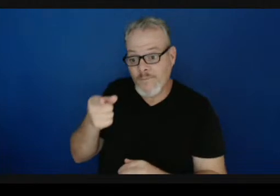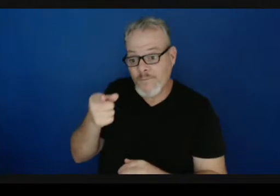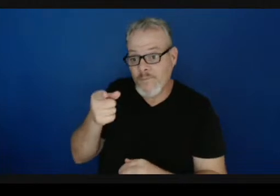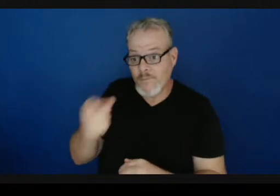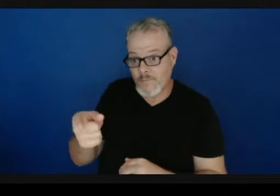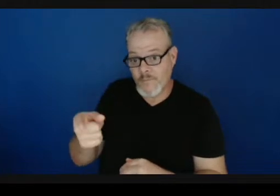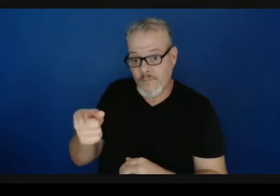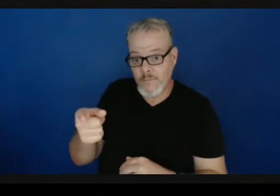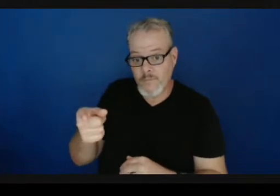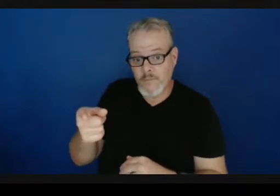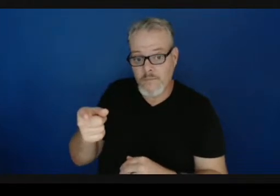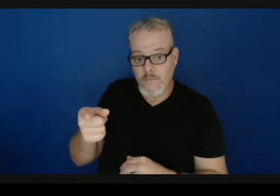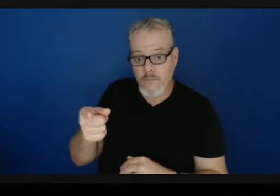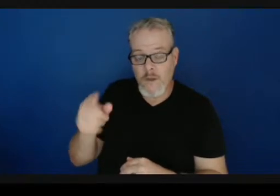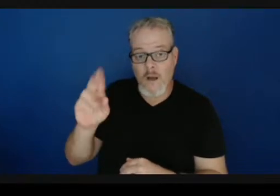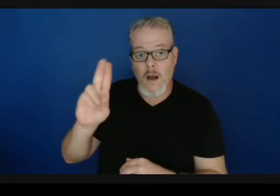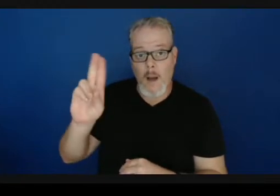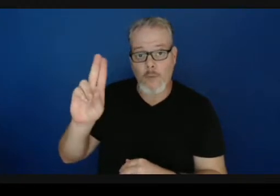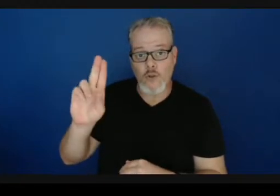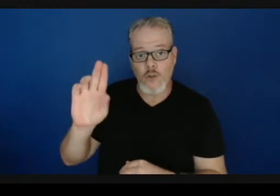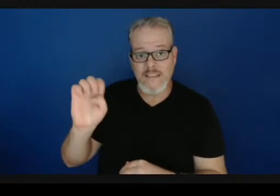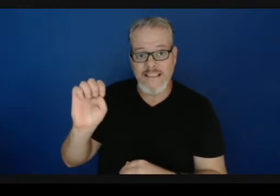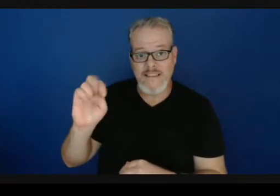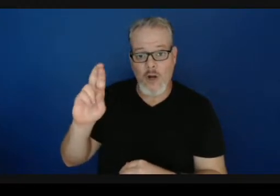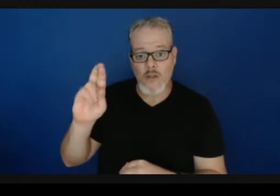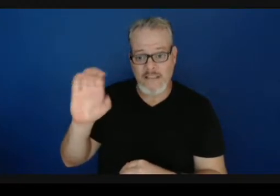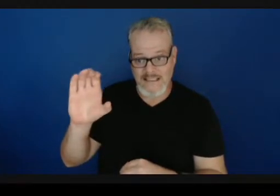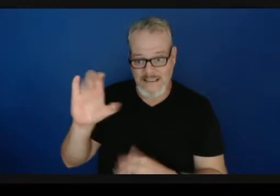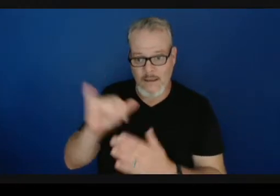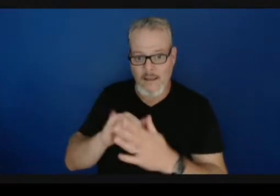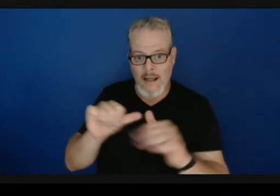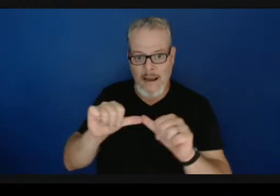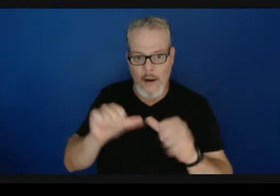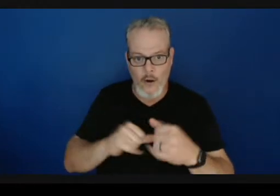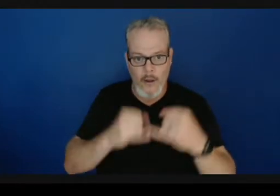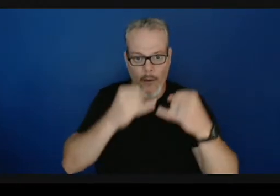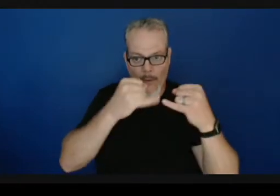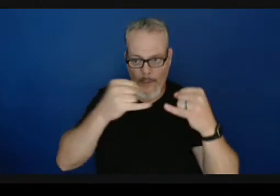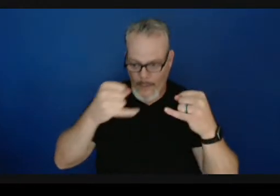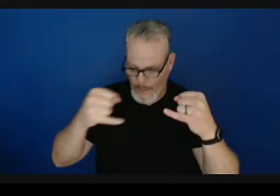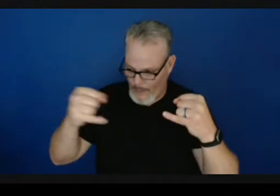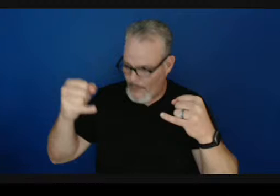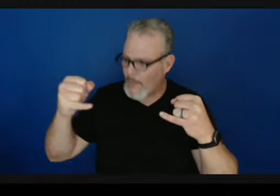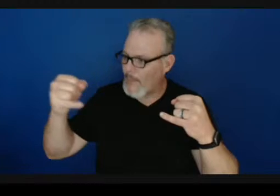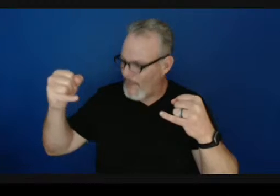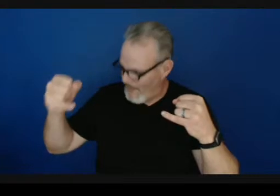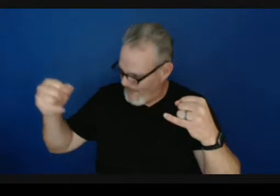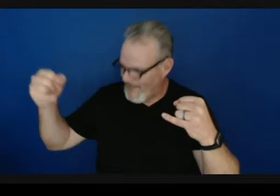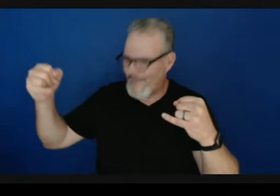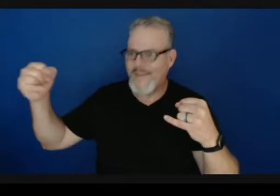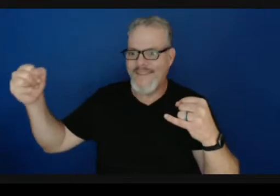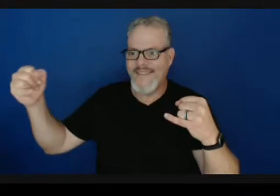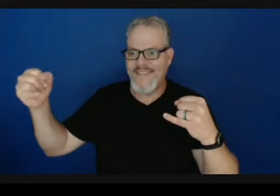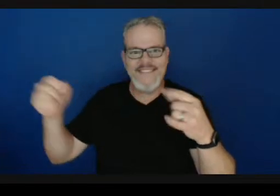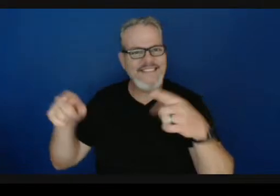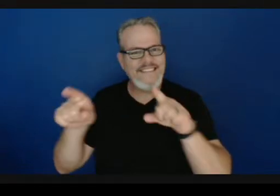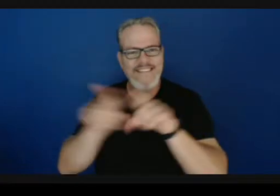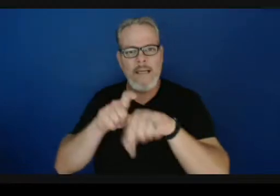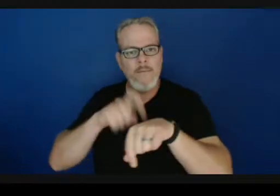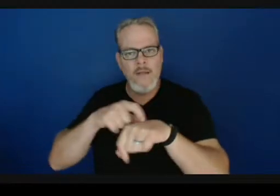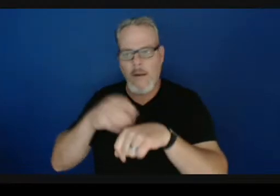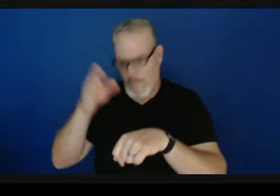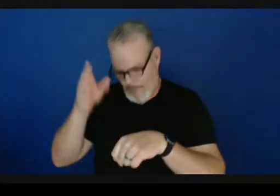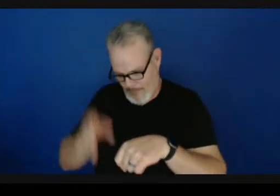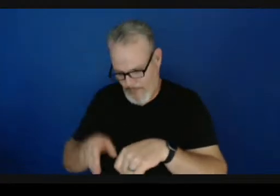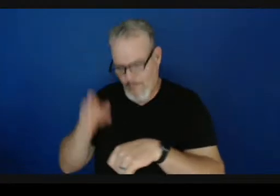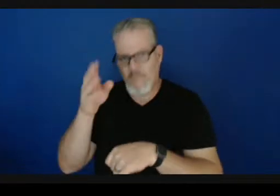see here that that component is also filling, maybe a little bit more slowly, but also peaking here a similar time around that 16th before